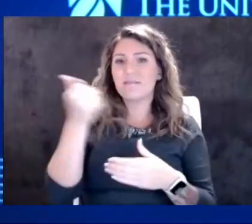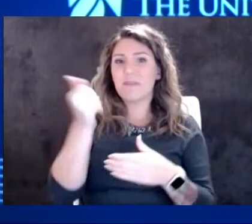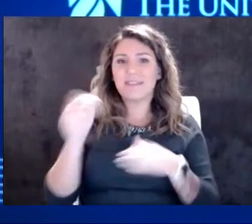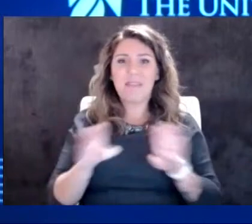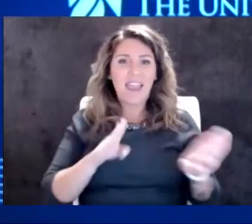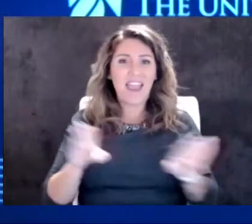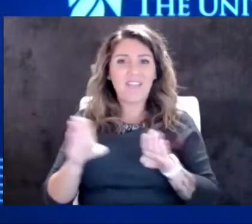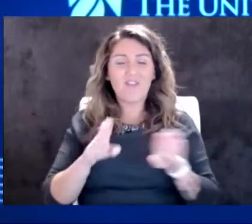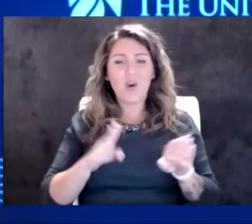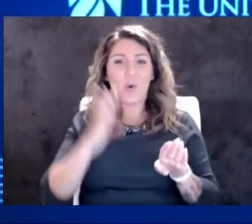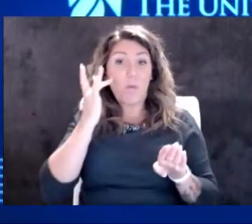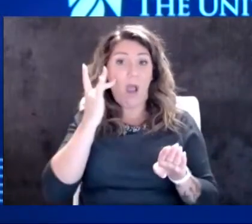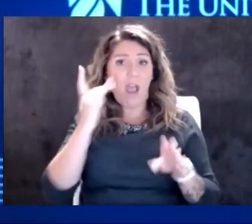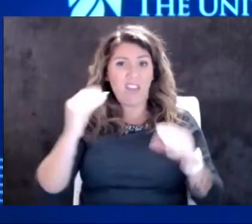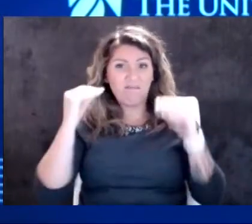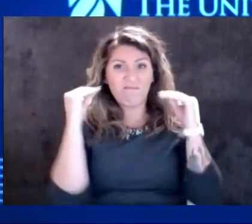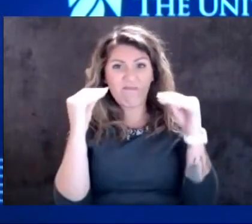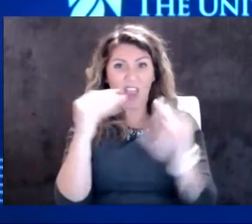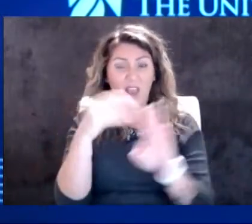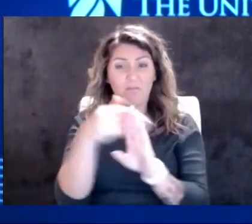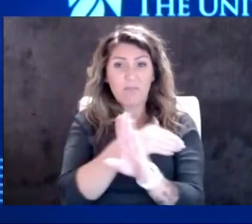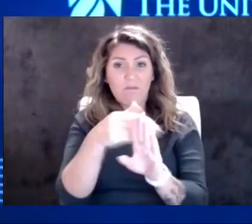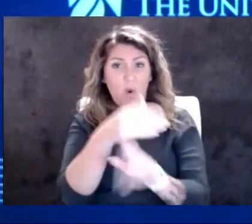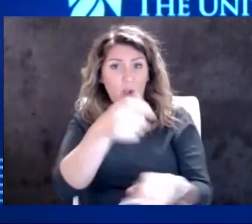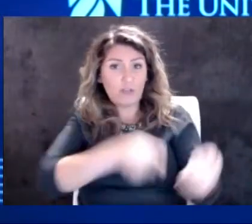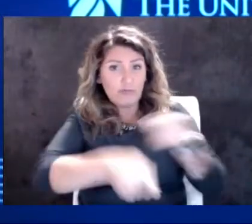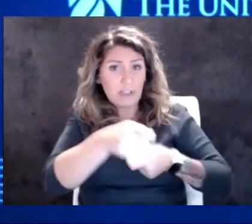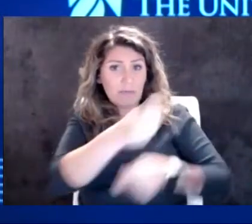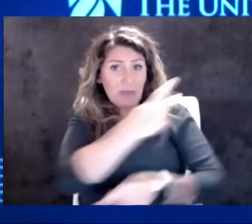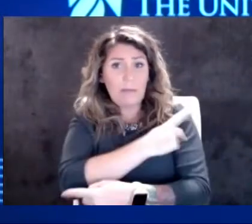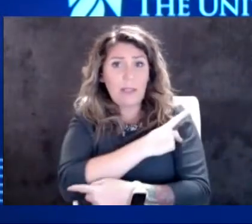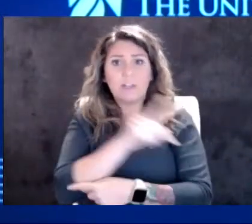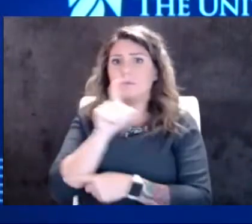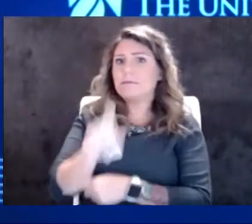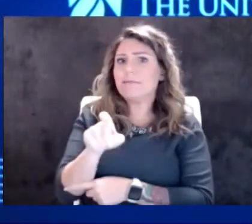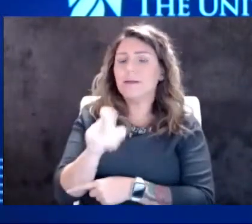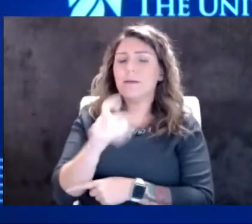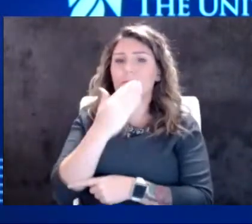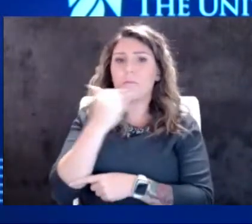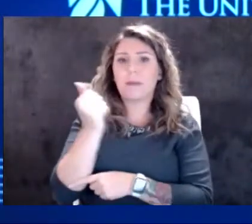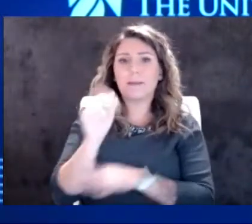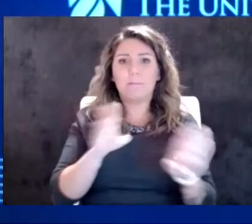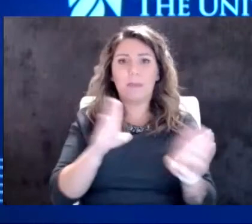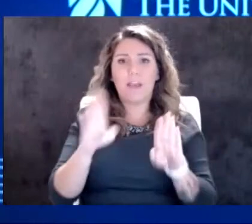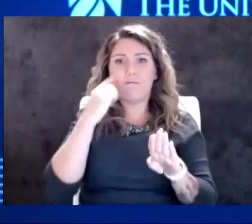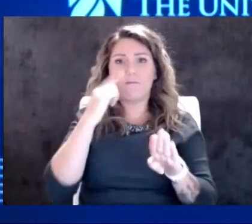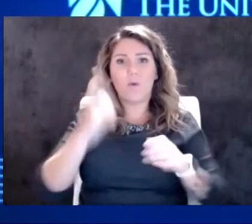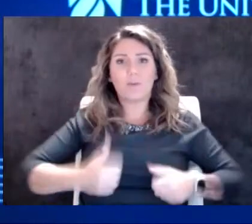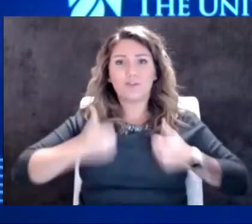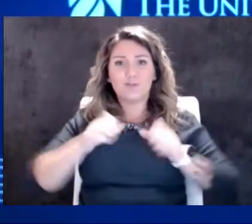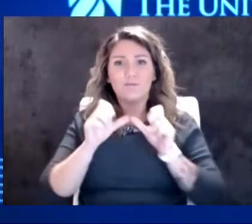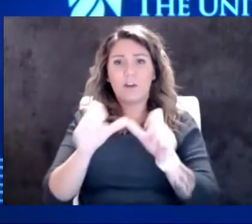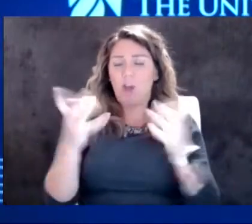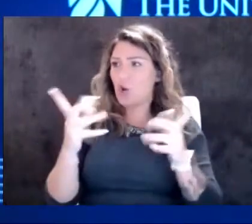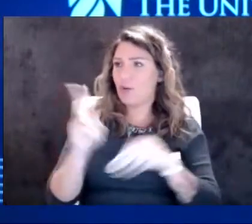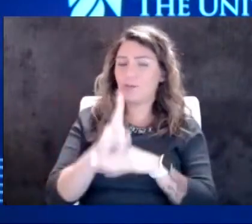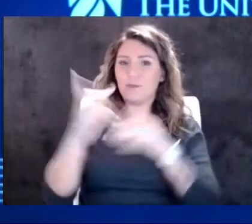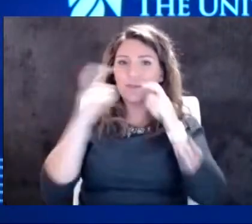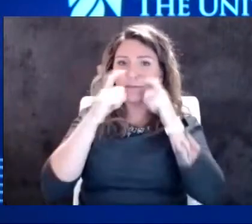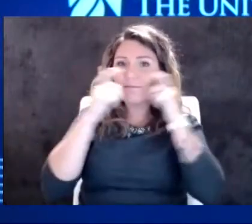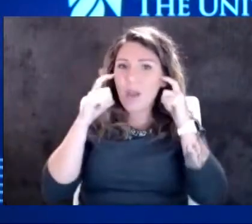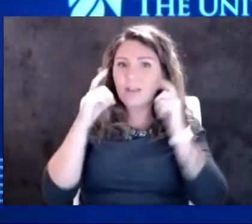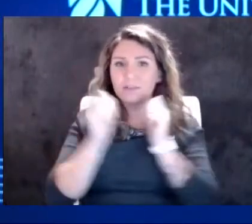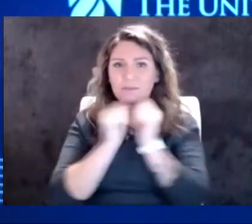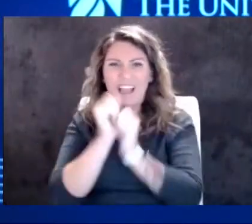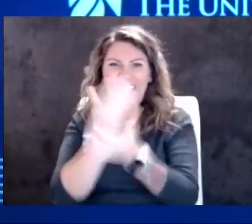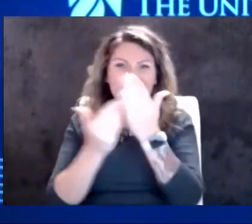taught since before they were transplanted, they have to have the best behavior to survive. So they're already wearing masks. They're already wearing their hands. They're already social